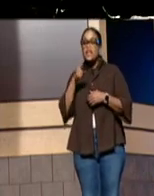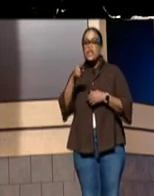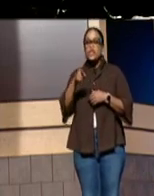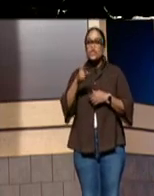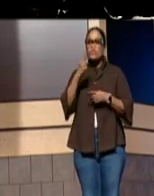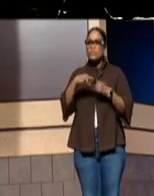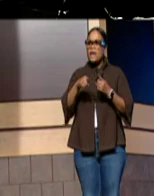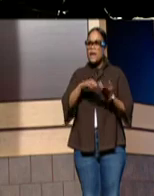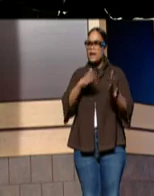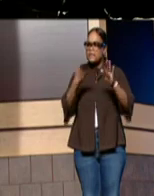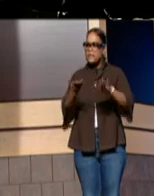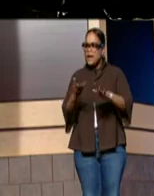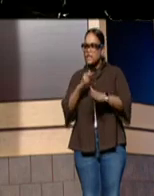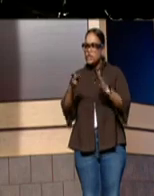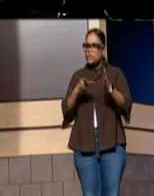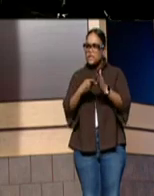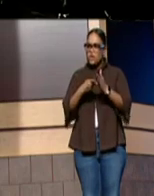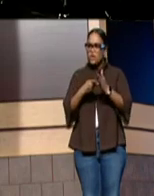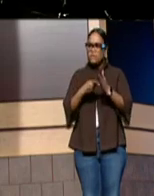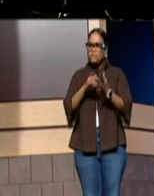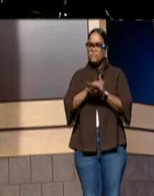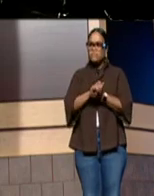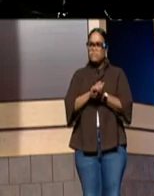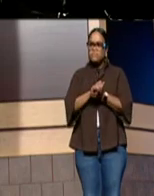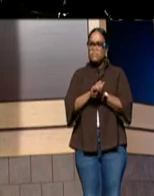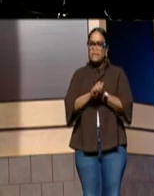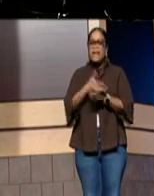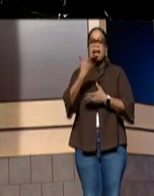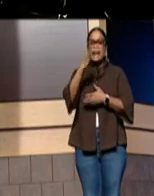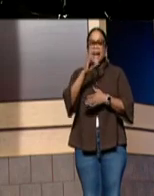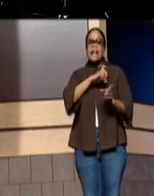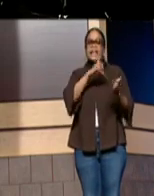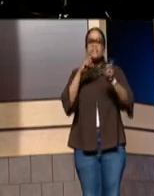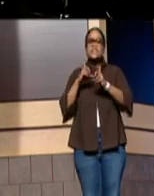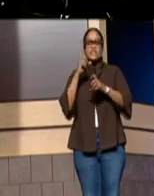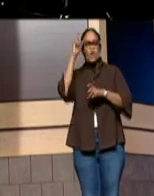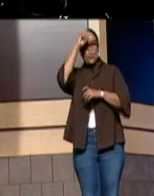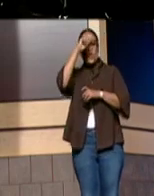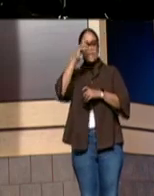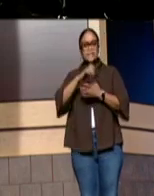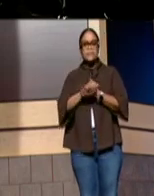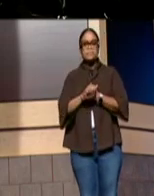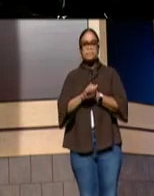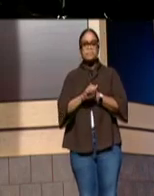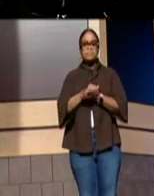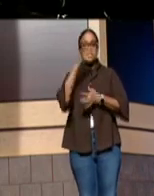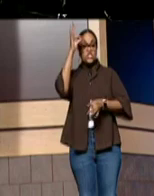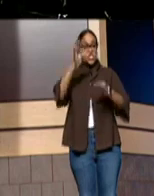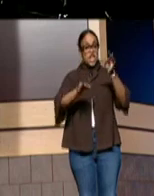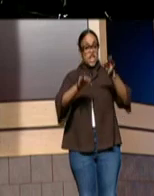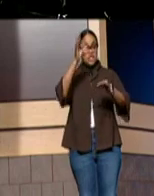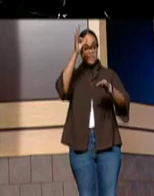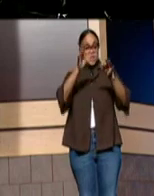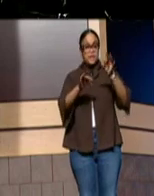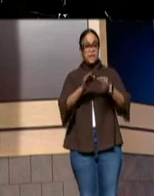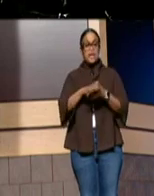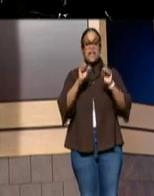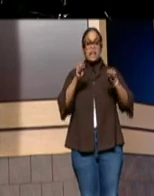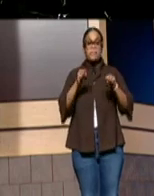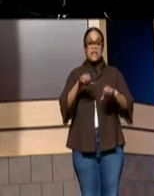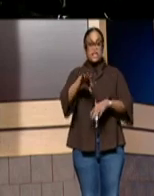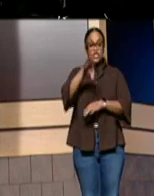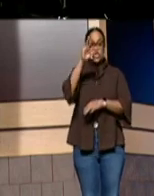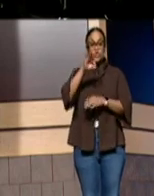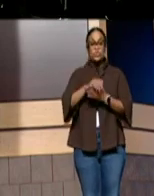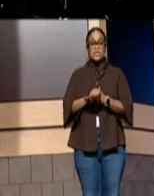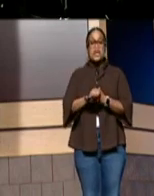your time. Yes, you can. Yes, you can. God gives us I believe that. Wisdom, judgment, ability to make a choice. If you